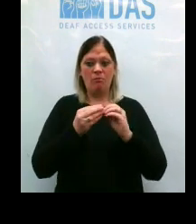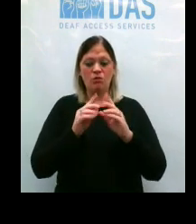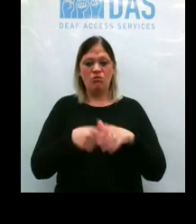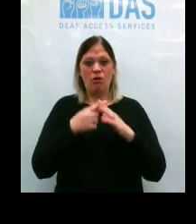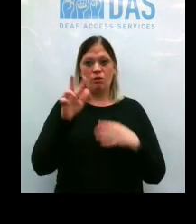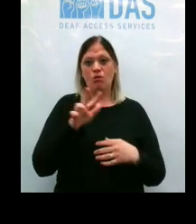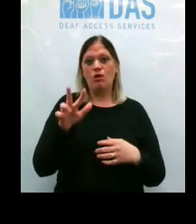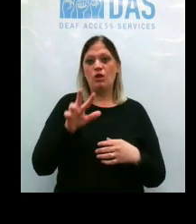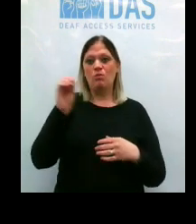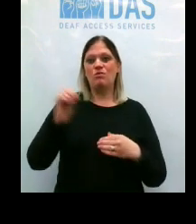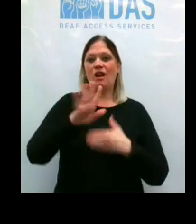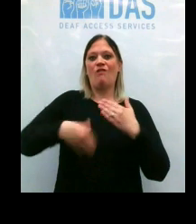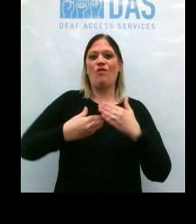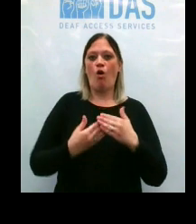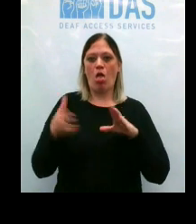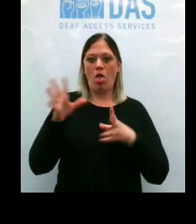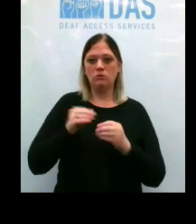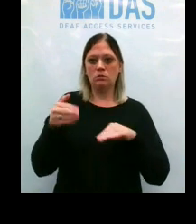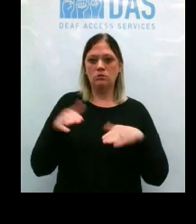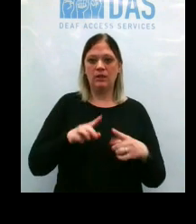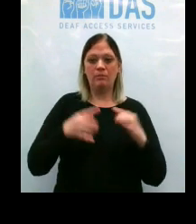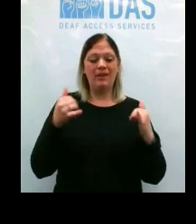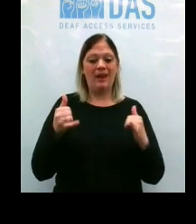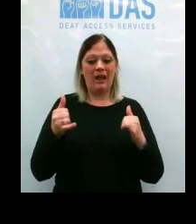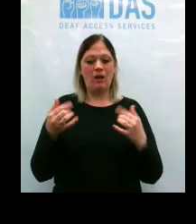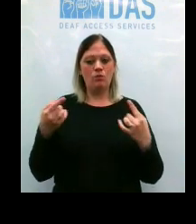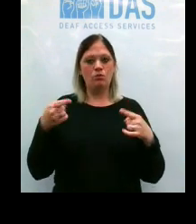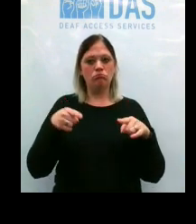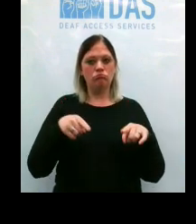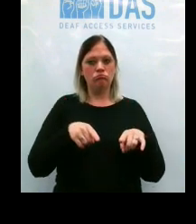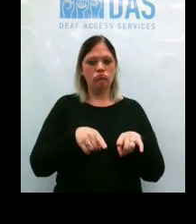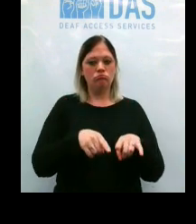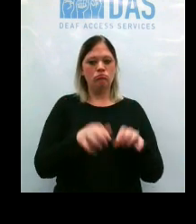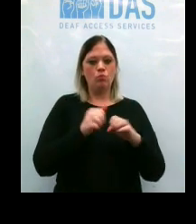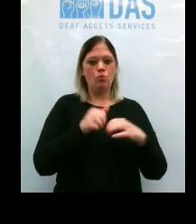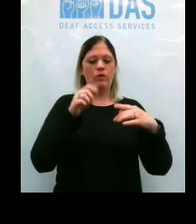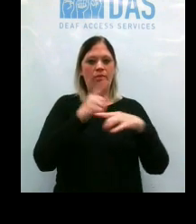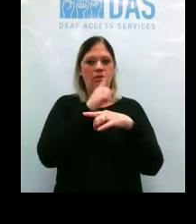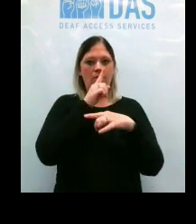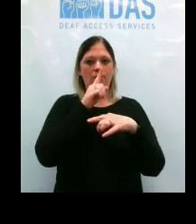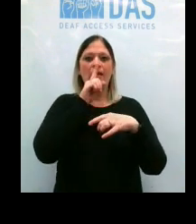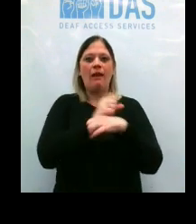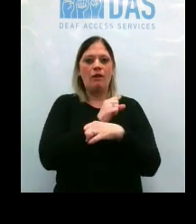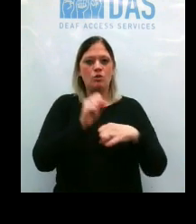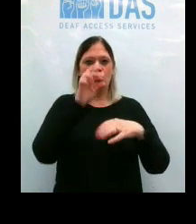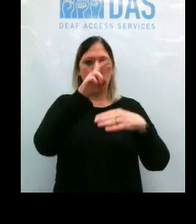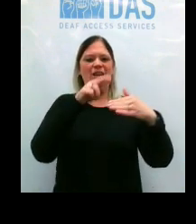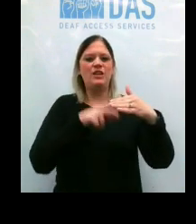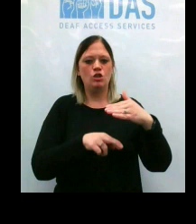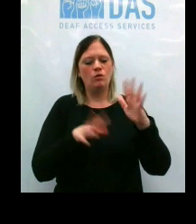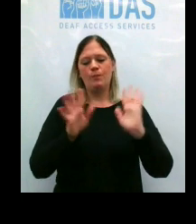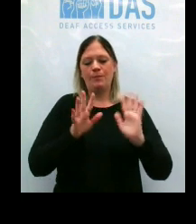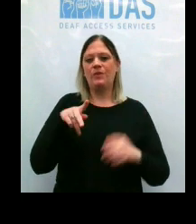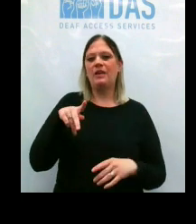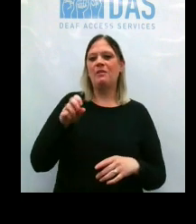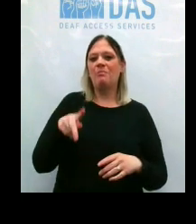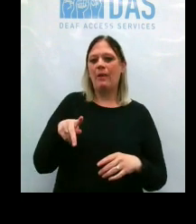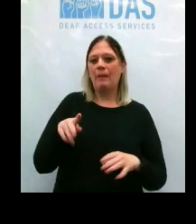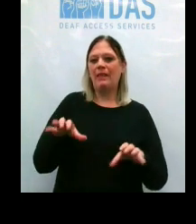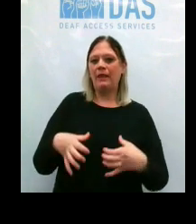of all deaths, but it is now falling more in line with the actual death ratio, or I should say the population